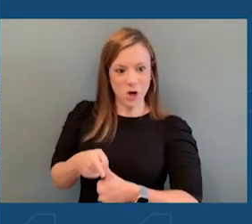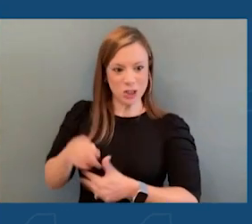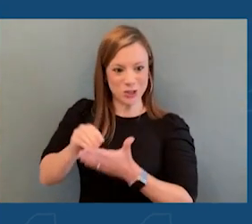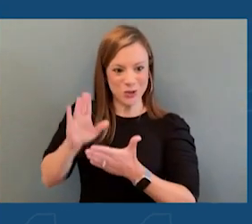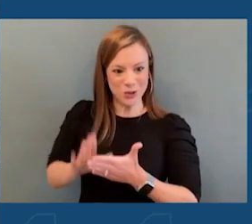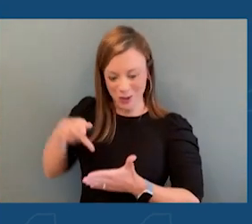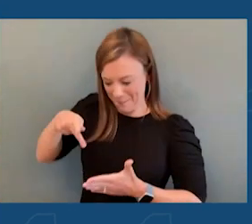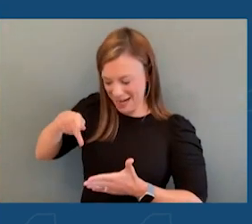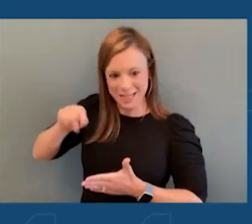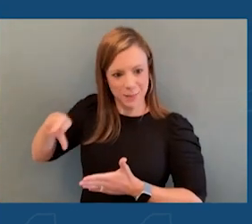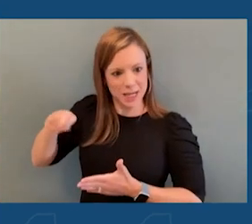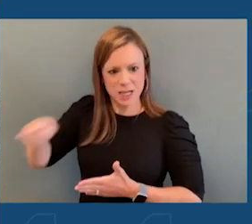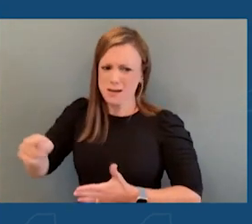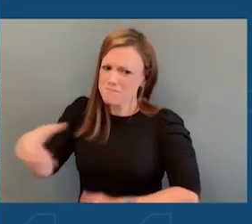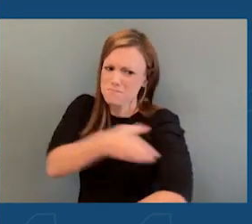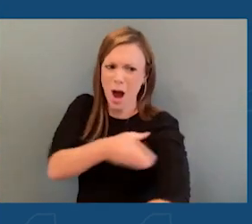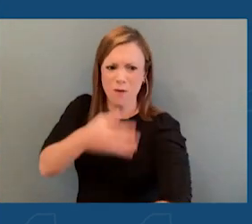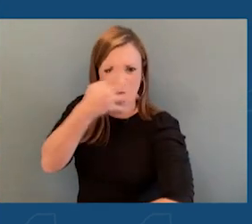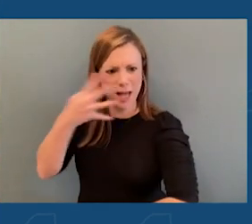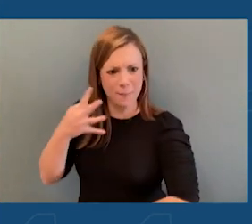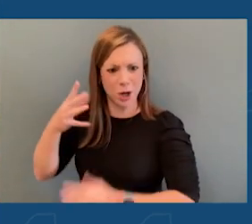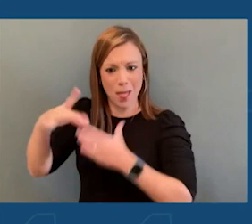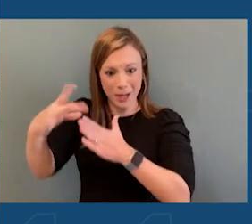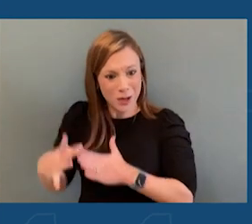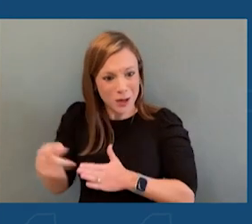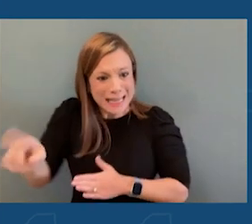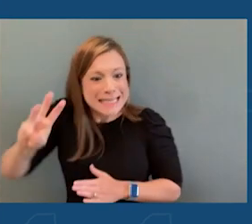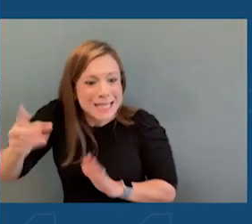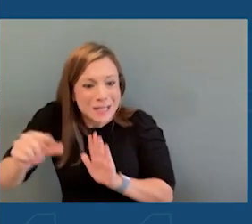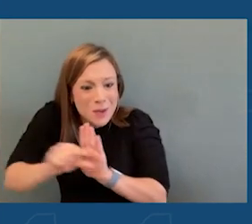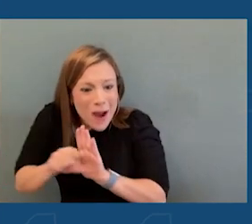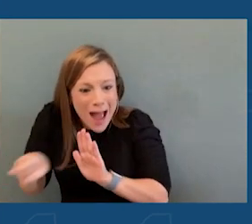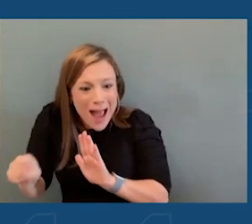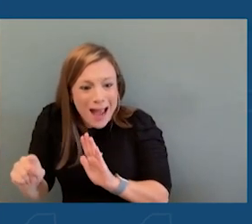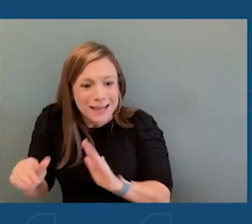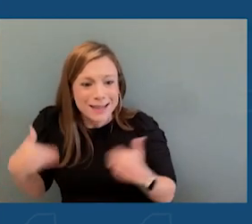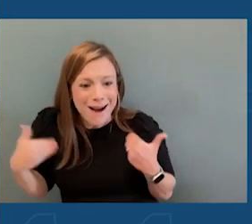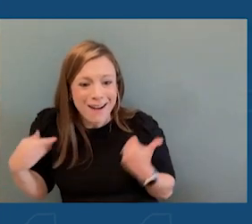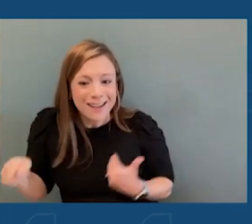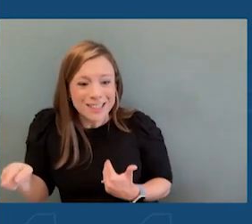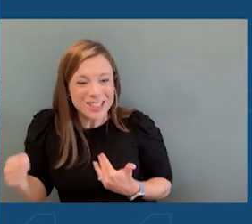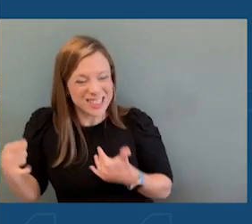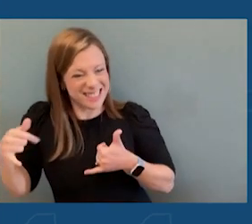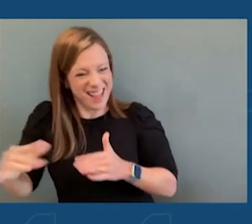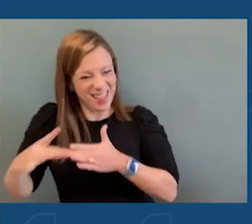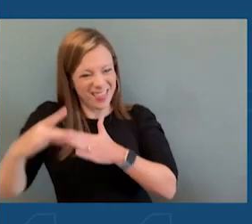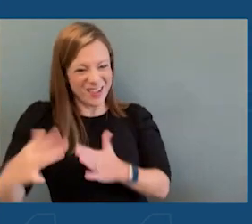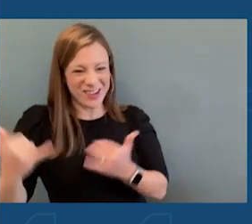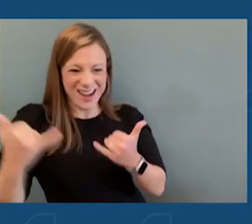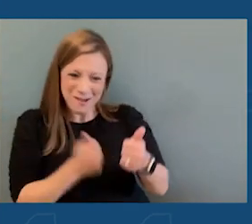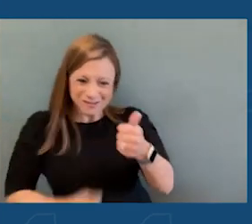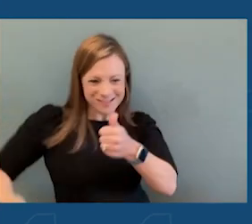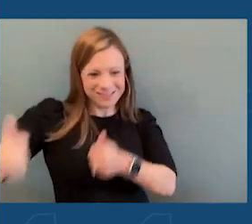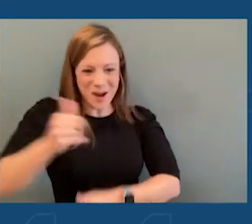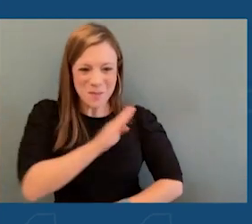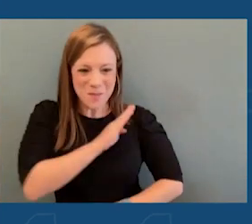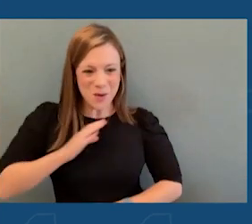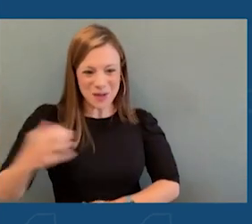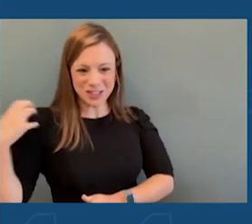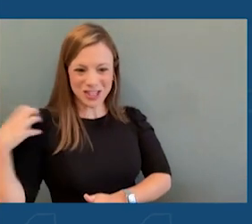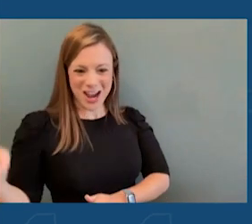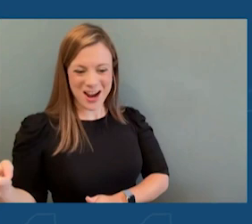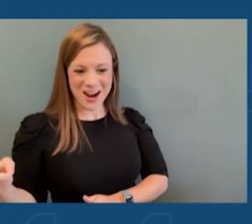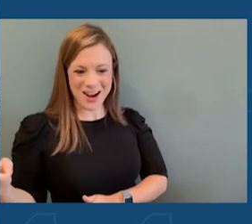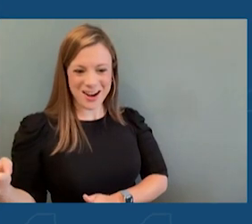powerful immigrant leader in 6th grade, and she continues to be one now as our board chair, guiding us towards this next